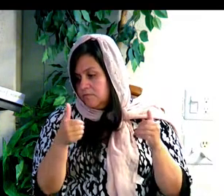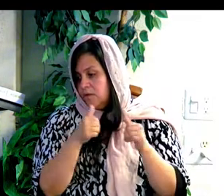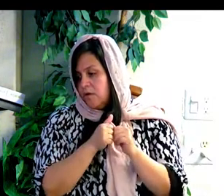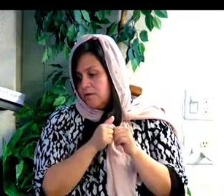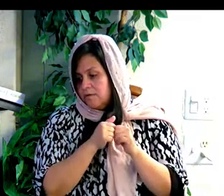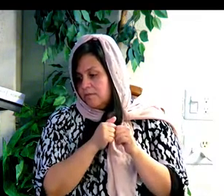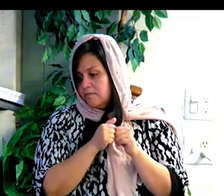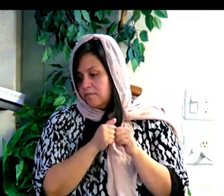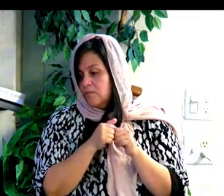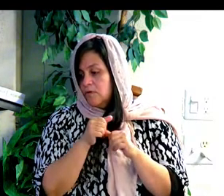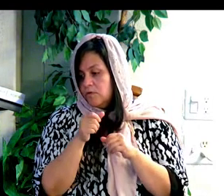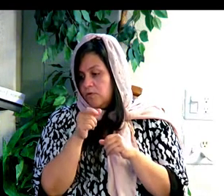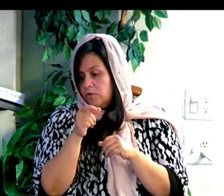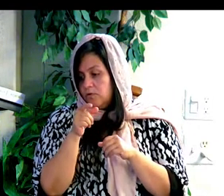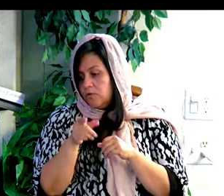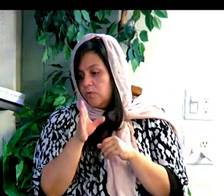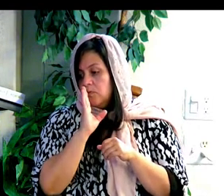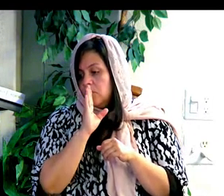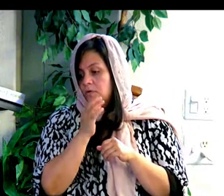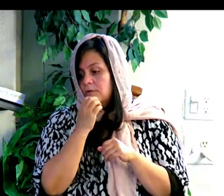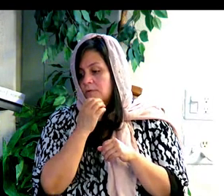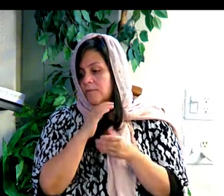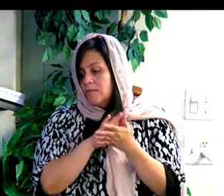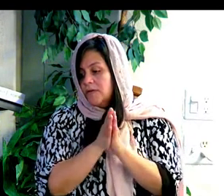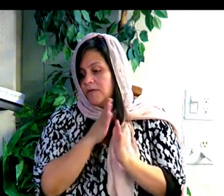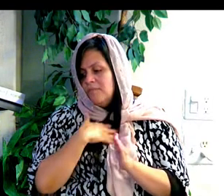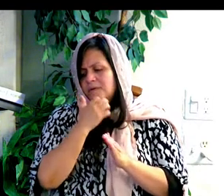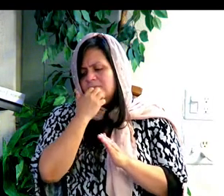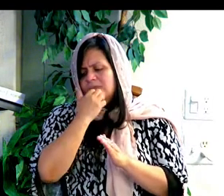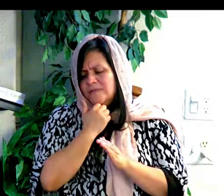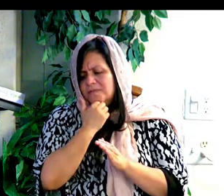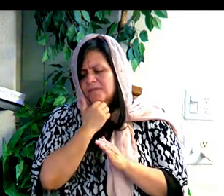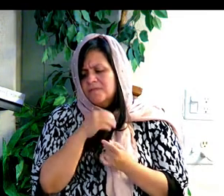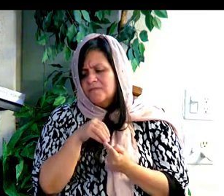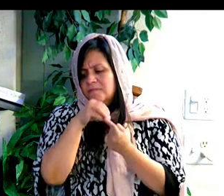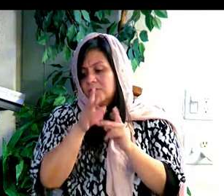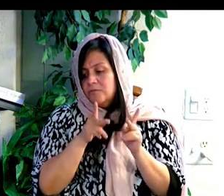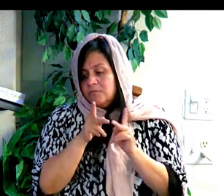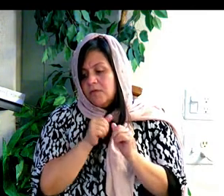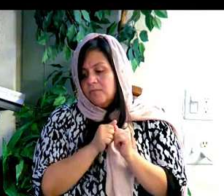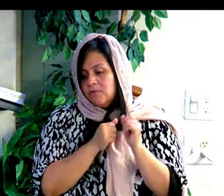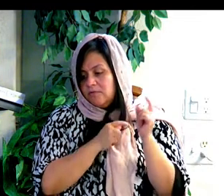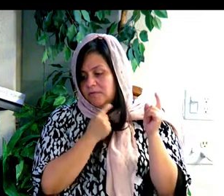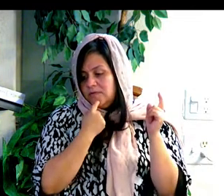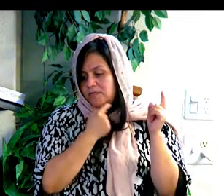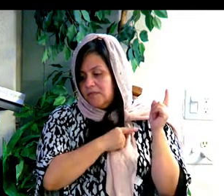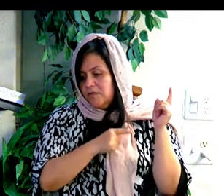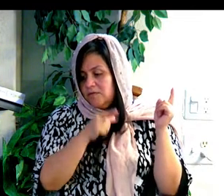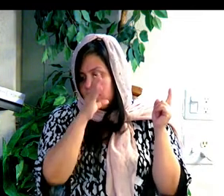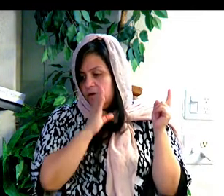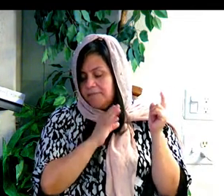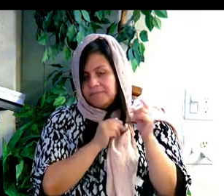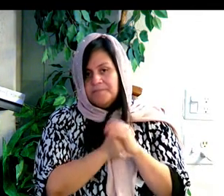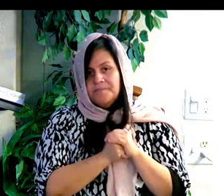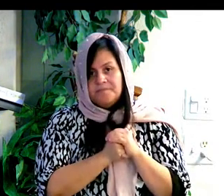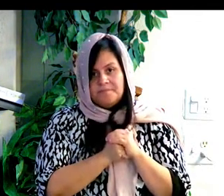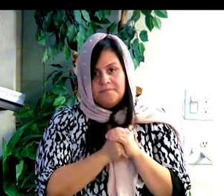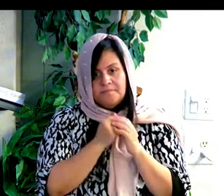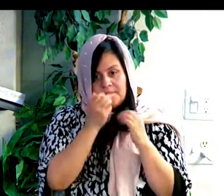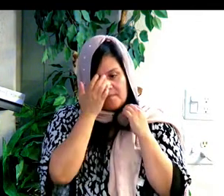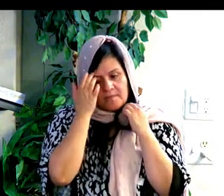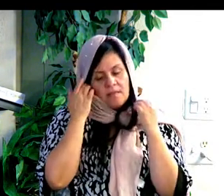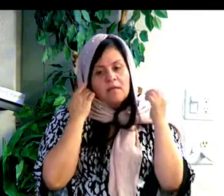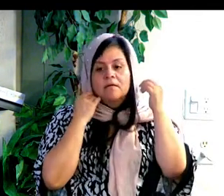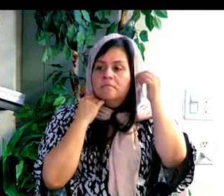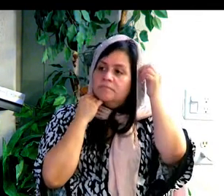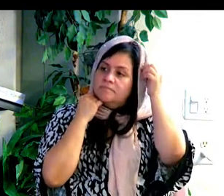capítulo 19, versículos 5 y 6. Ahora pues, si en verdad escucháis mi voz y guardáis mi pacto,